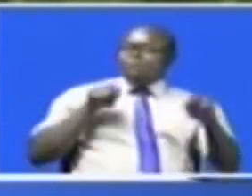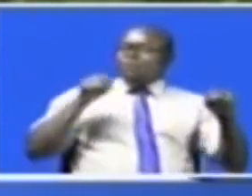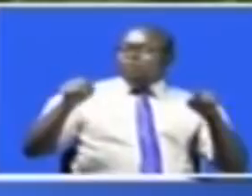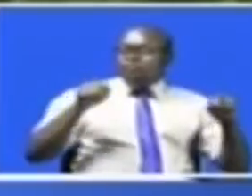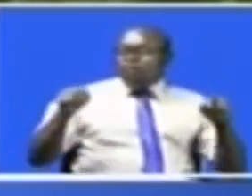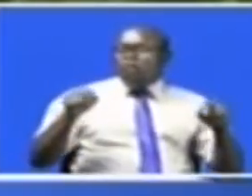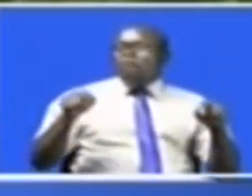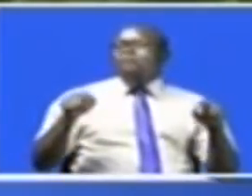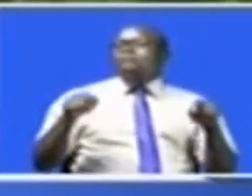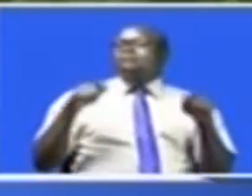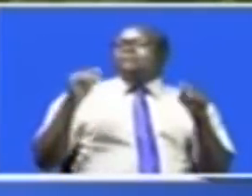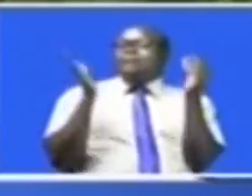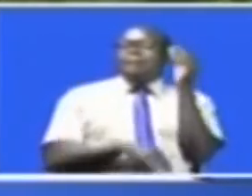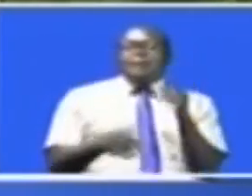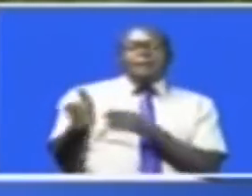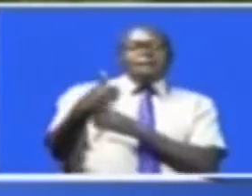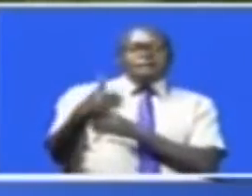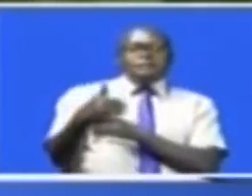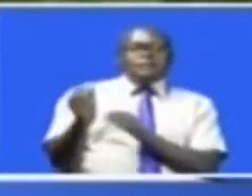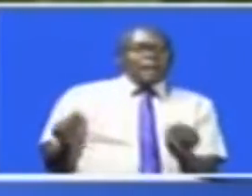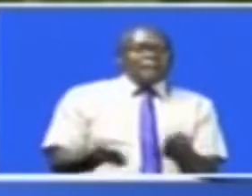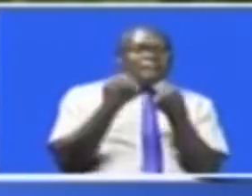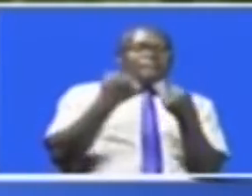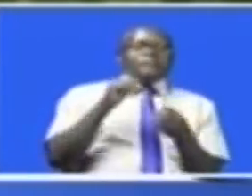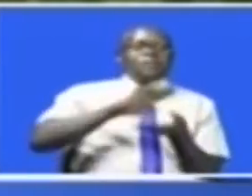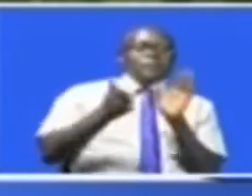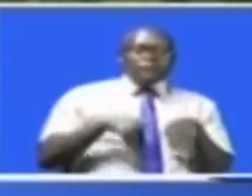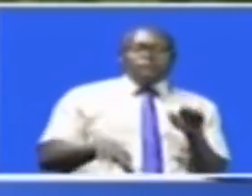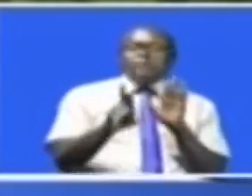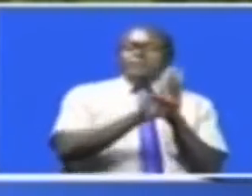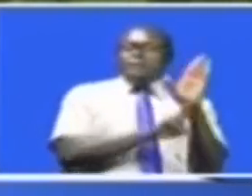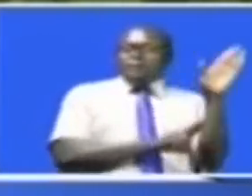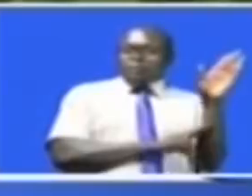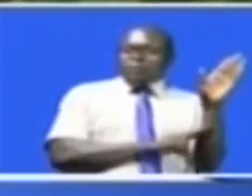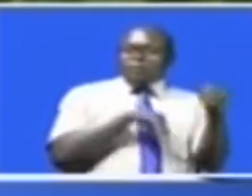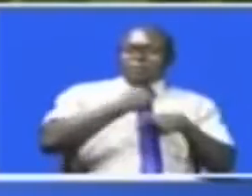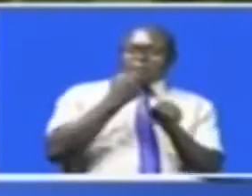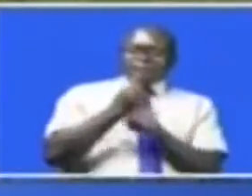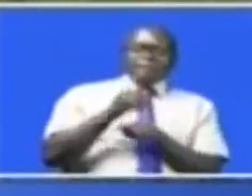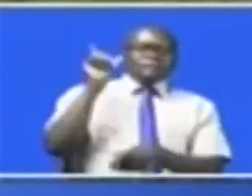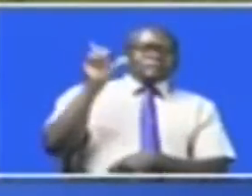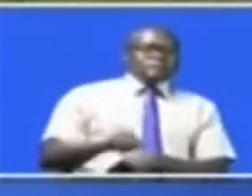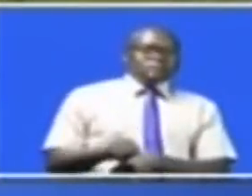the illegal fishing that may have been taking place that have caused reduction in fish.